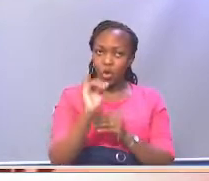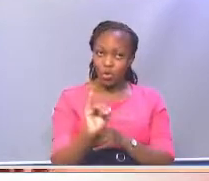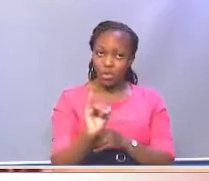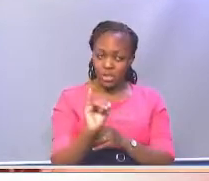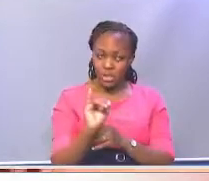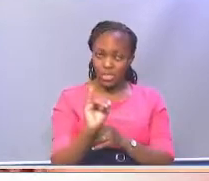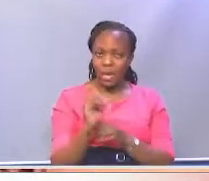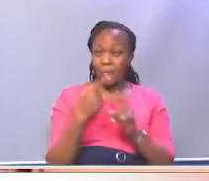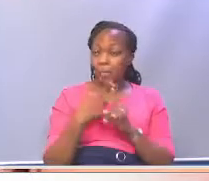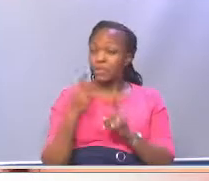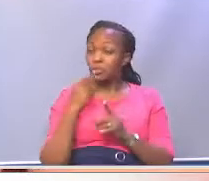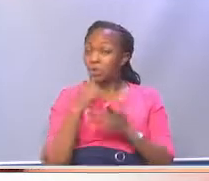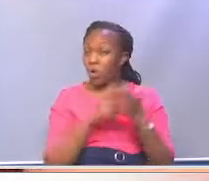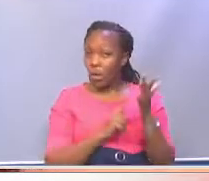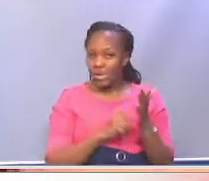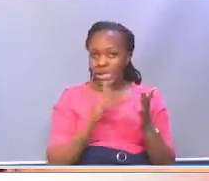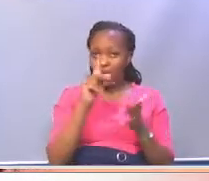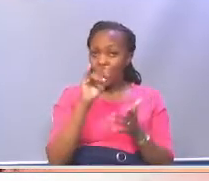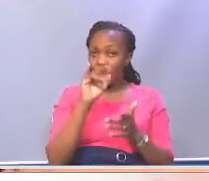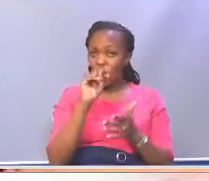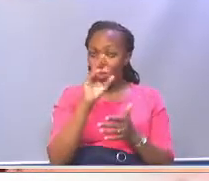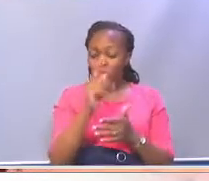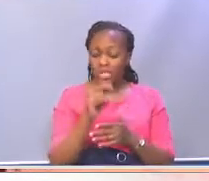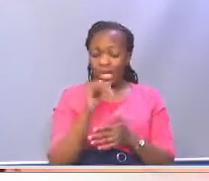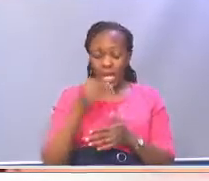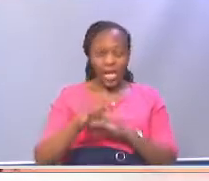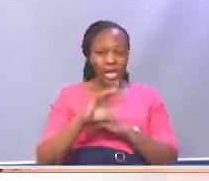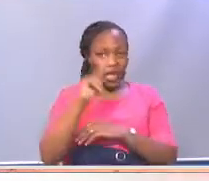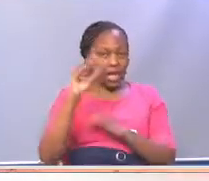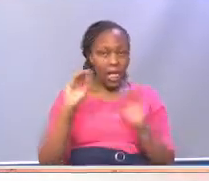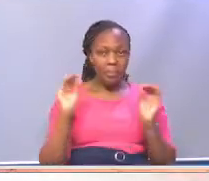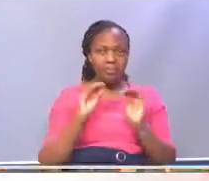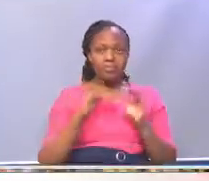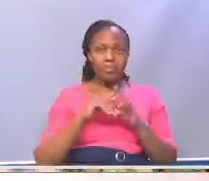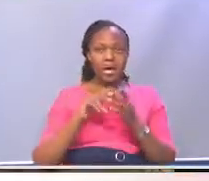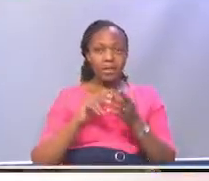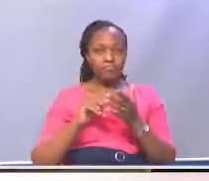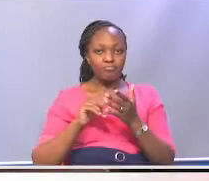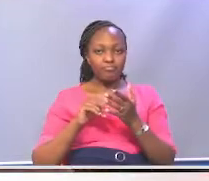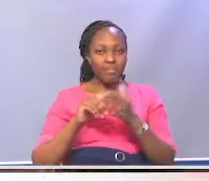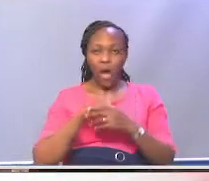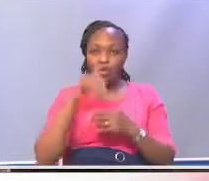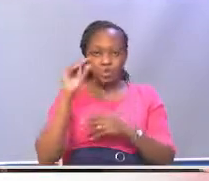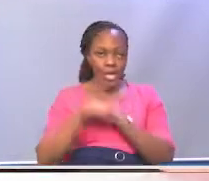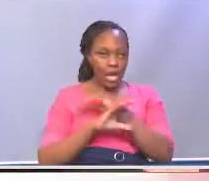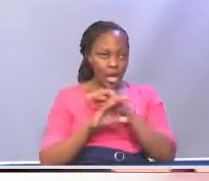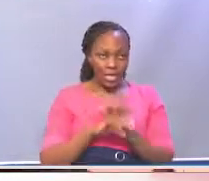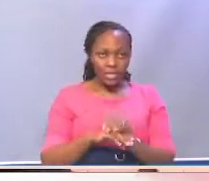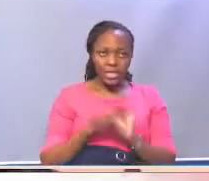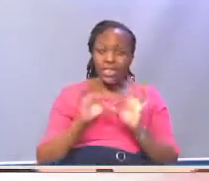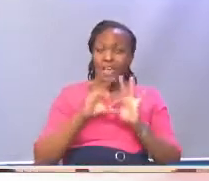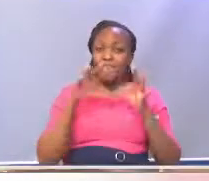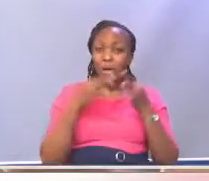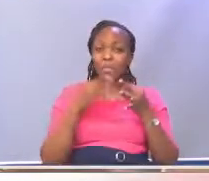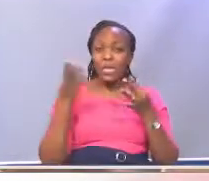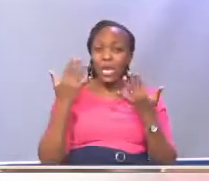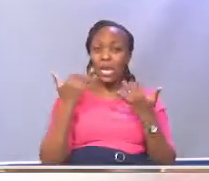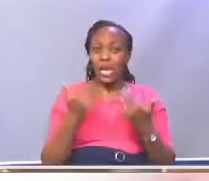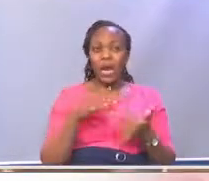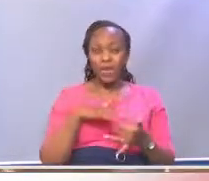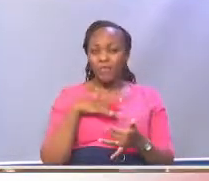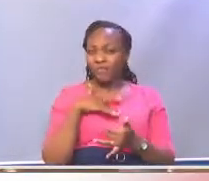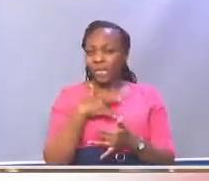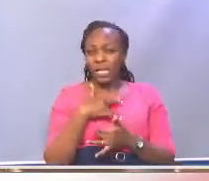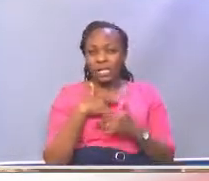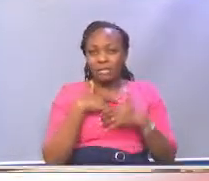are now being circles and think there is little effort employed by the investigative agencies in solving the issue.